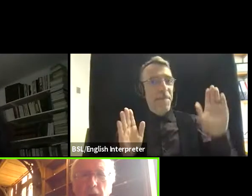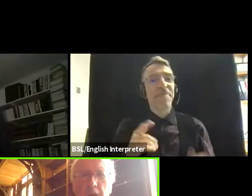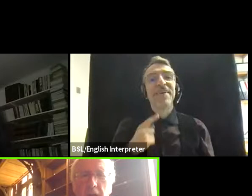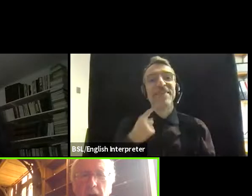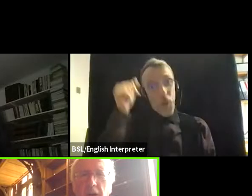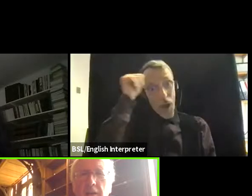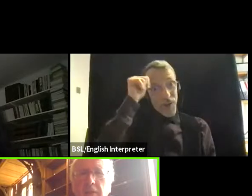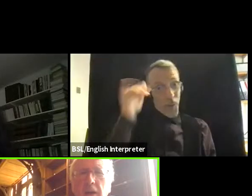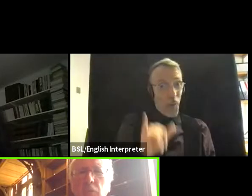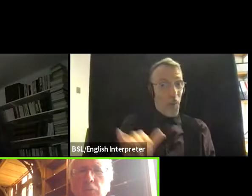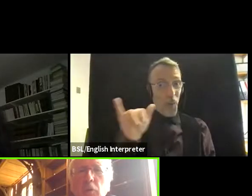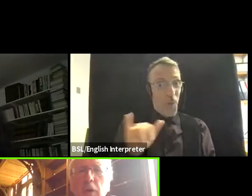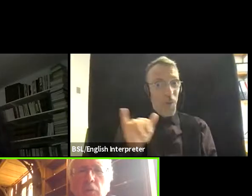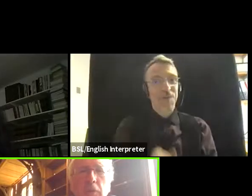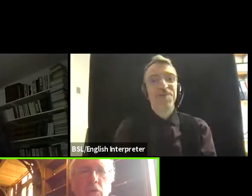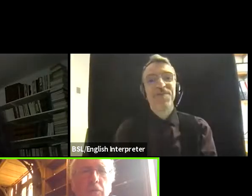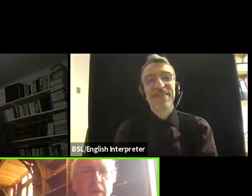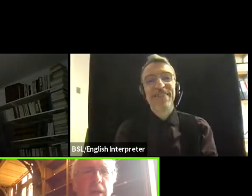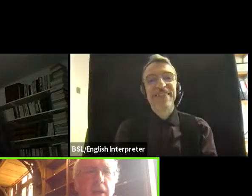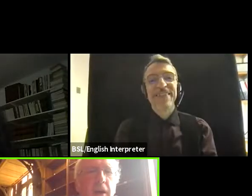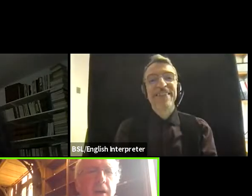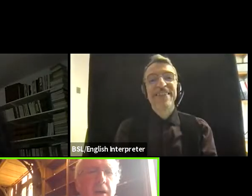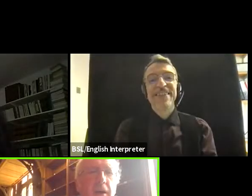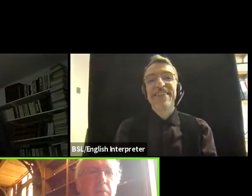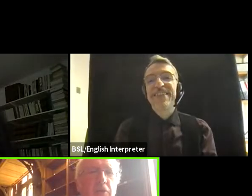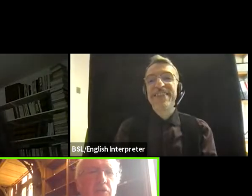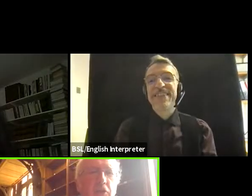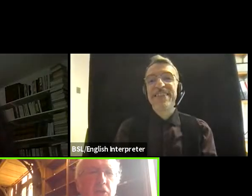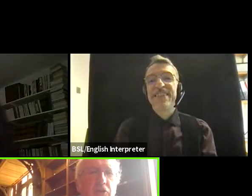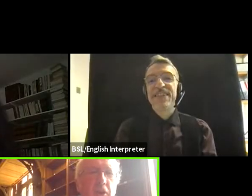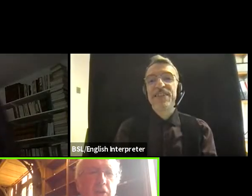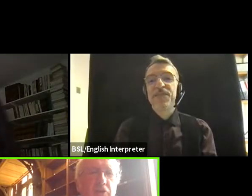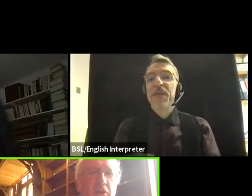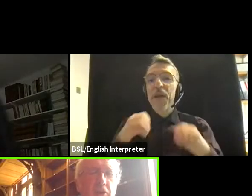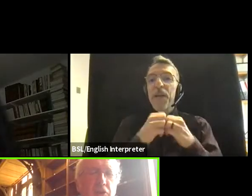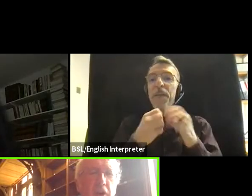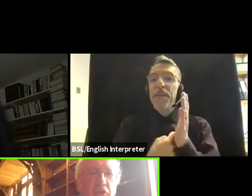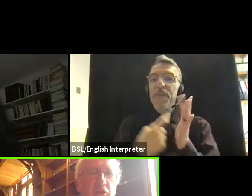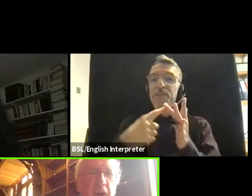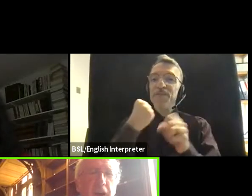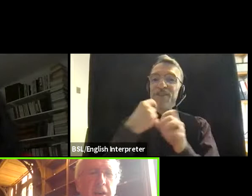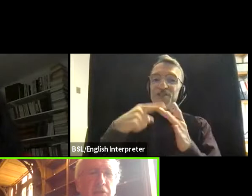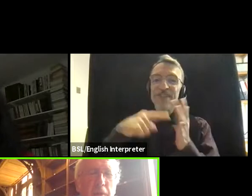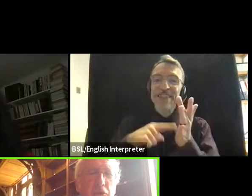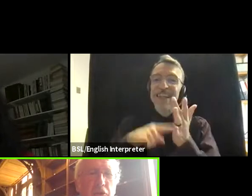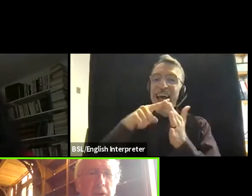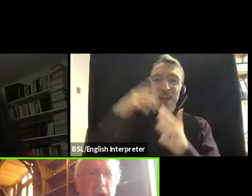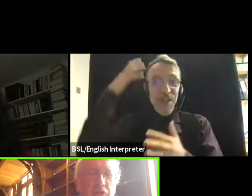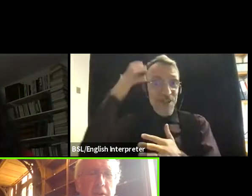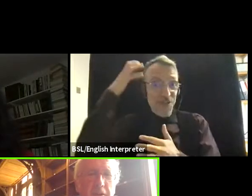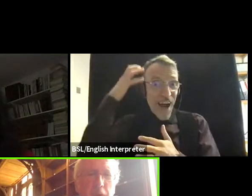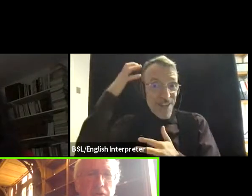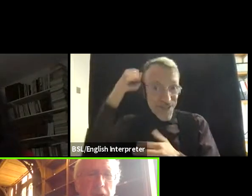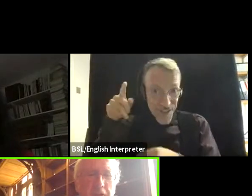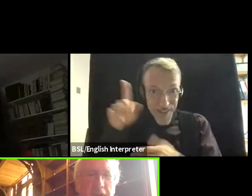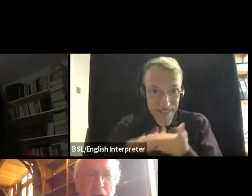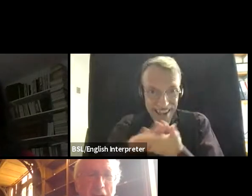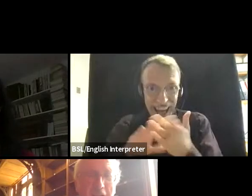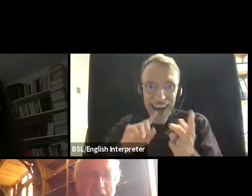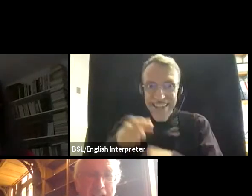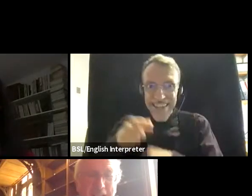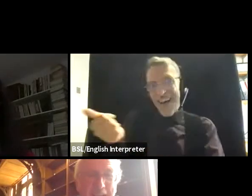of knowing. I tell you what, while we go for the Brigitte, you're scratching your head there. Does that mean you're going to answer? Well